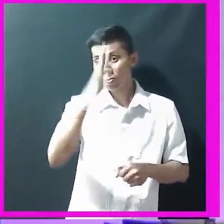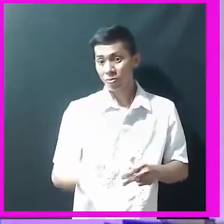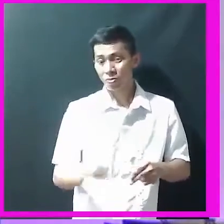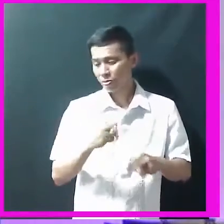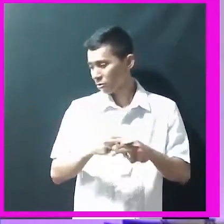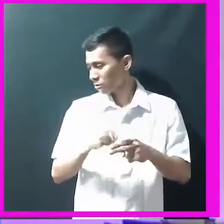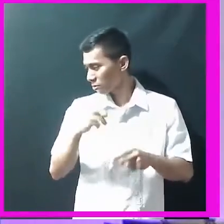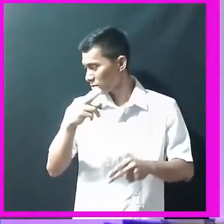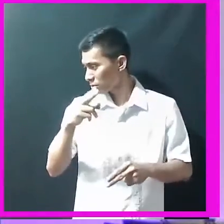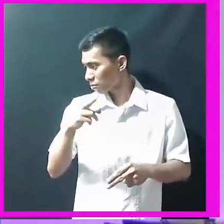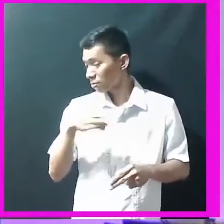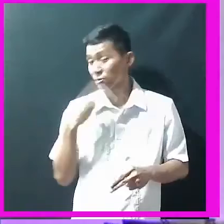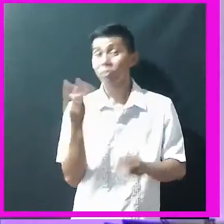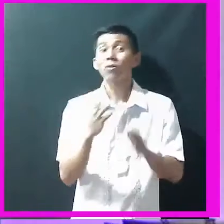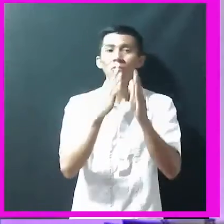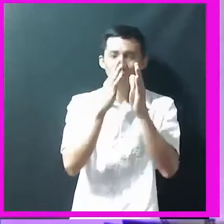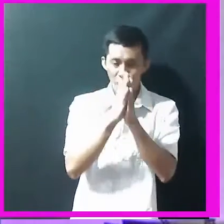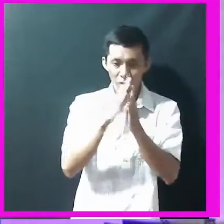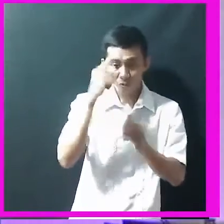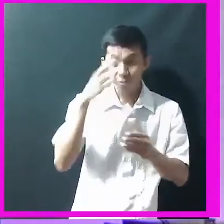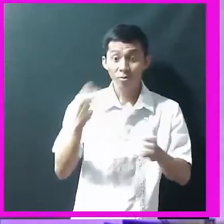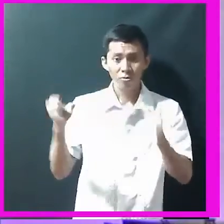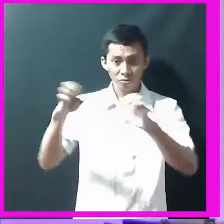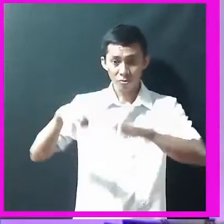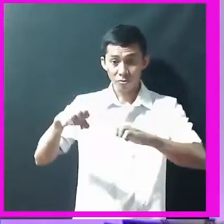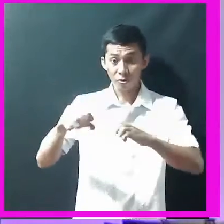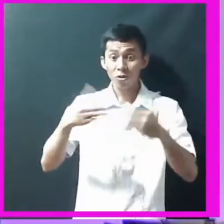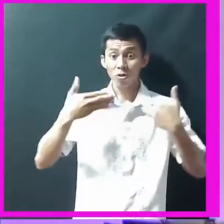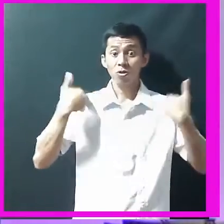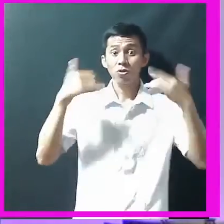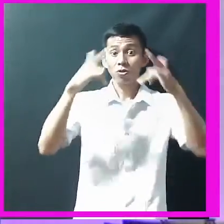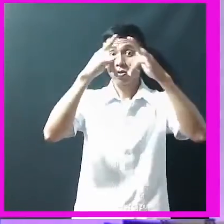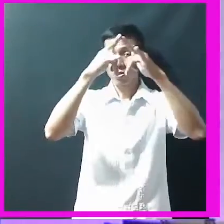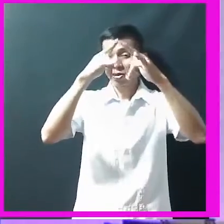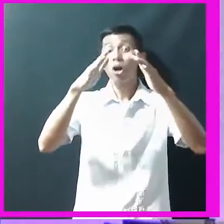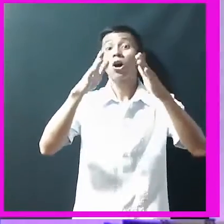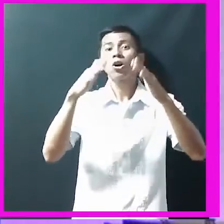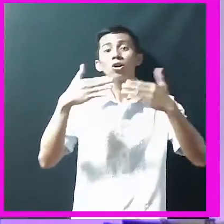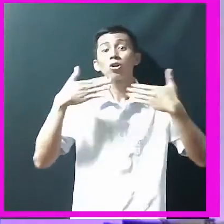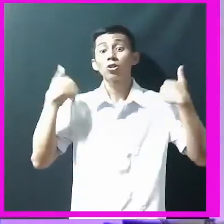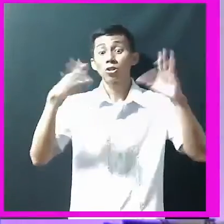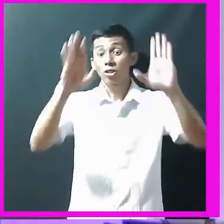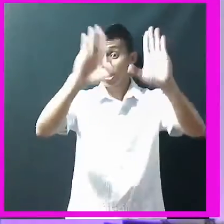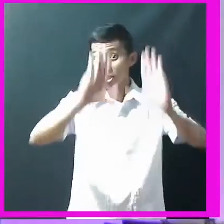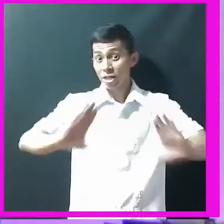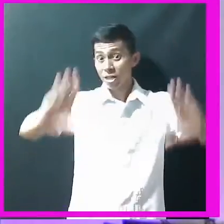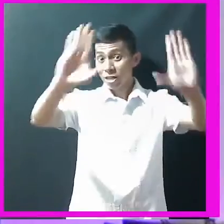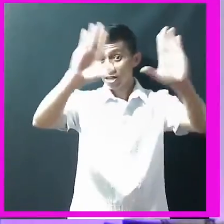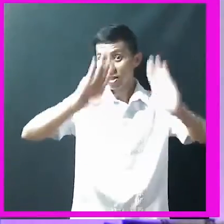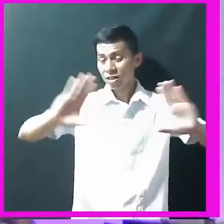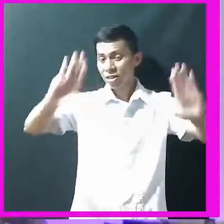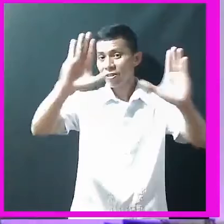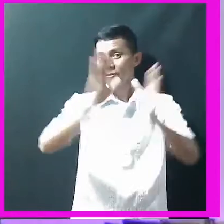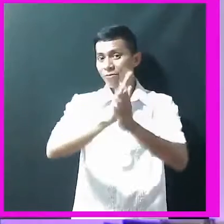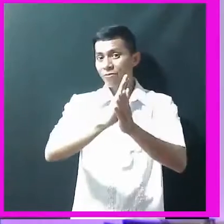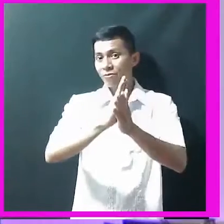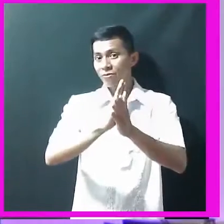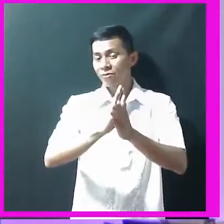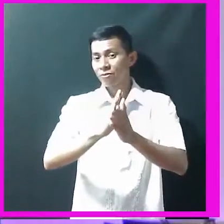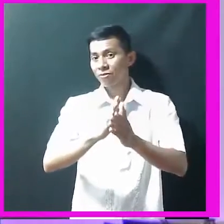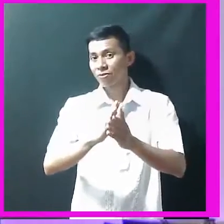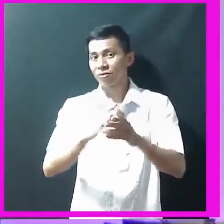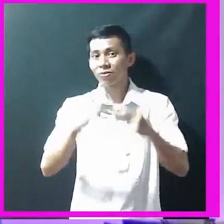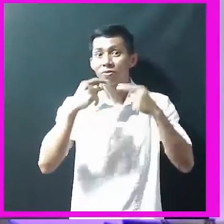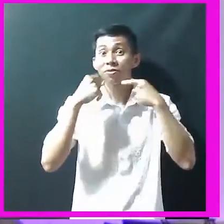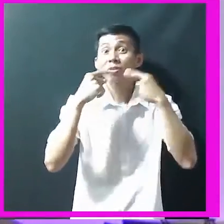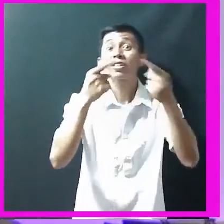Suficiencia, we prayed for this event. We prayed for your Youth Sunday. Ma'am Leia would like to send his